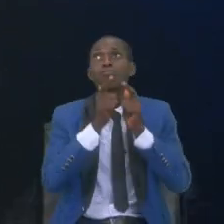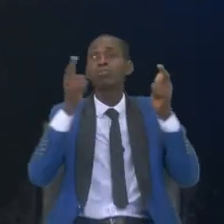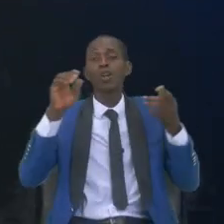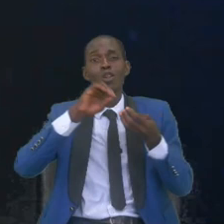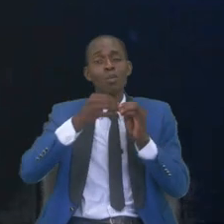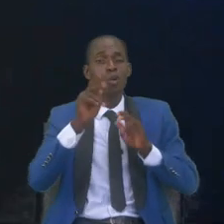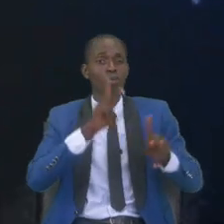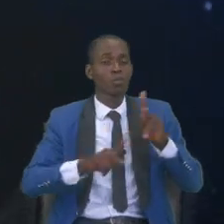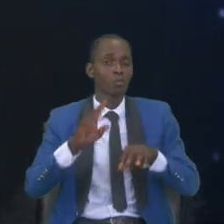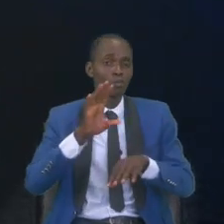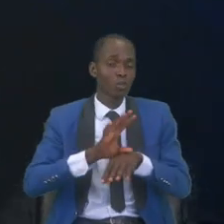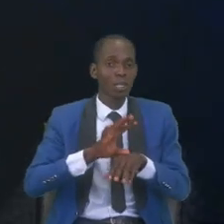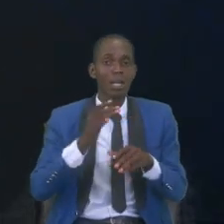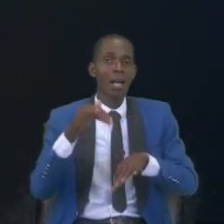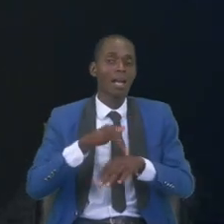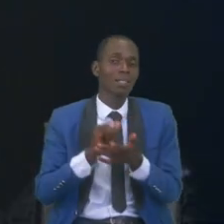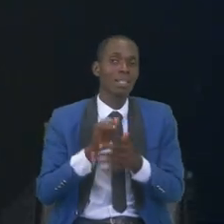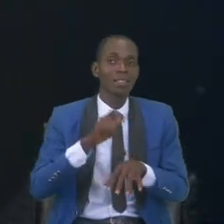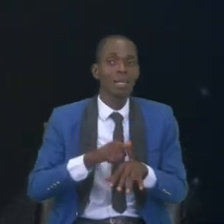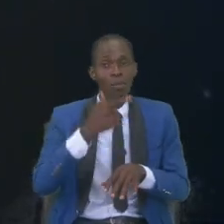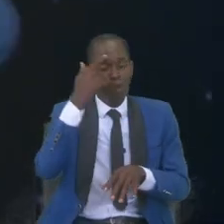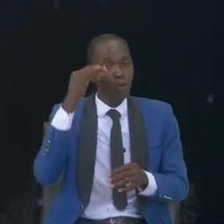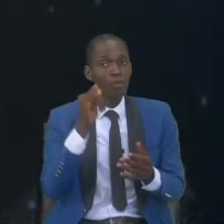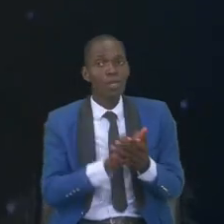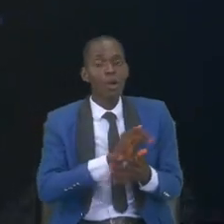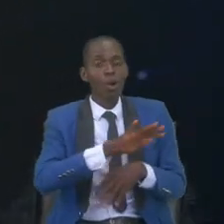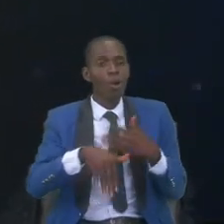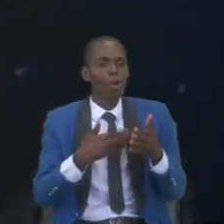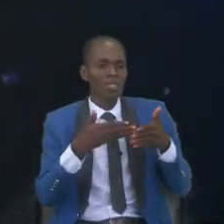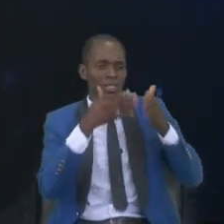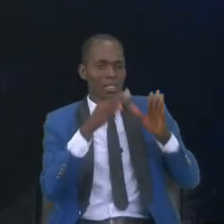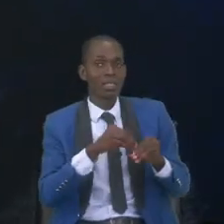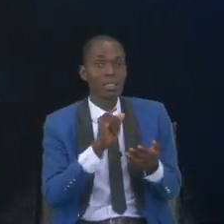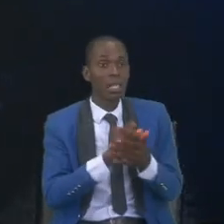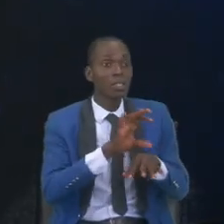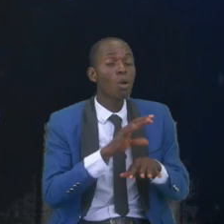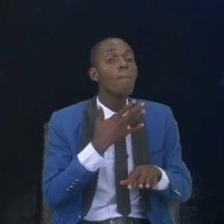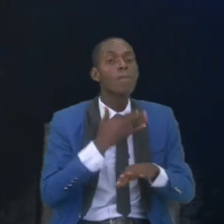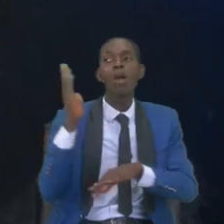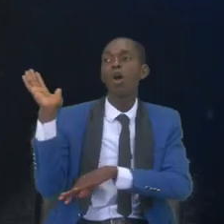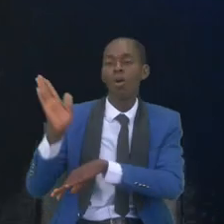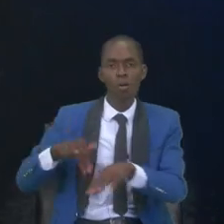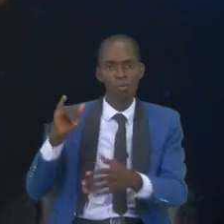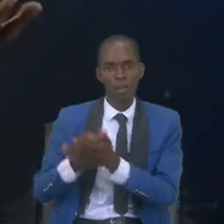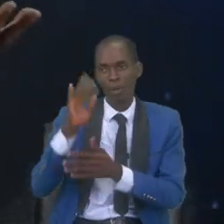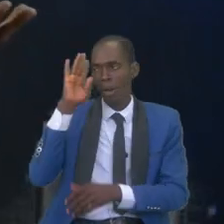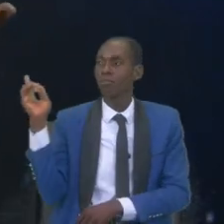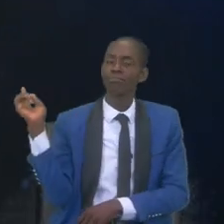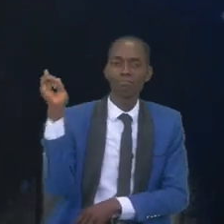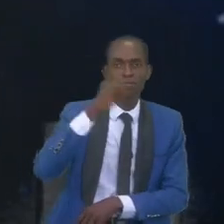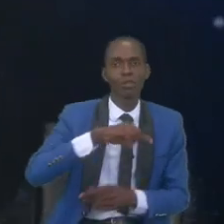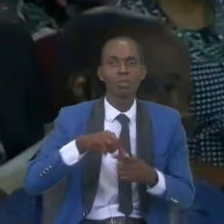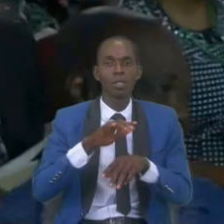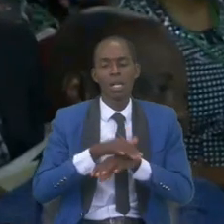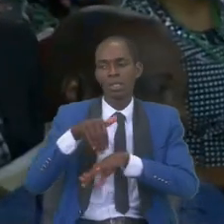because of that, the committee and the board of trustees said, send for that man to come. And they wrote a letter to